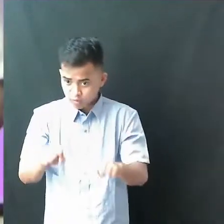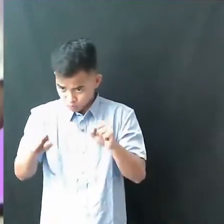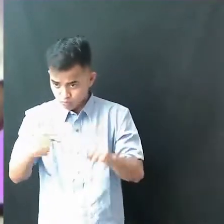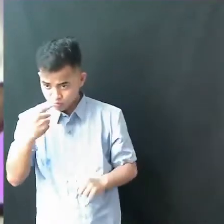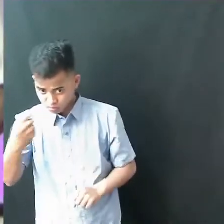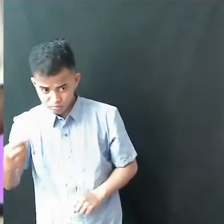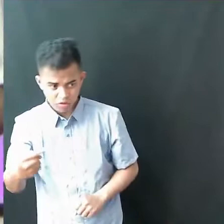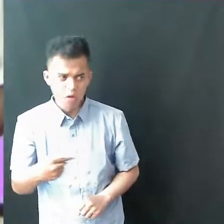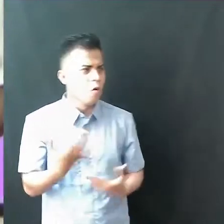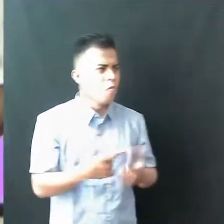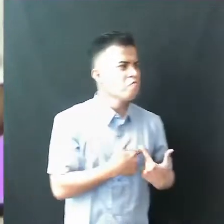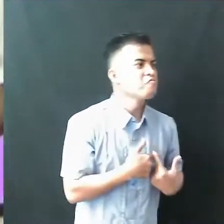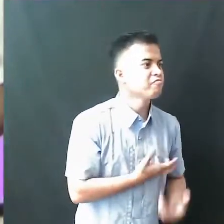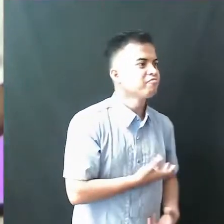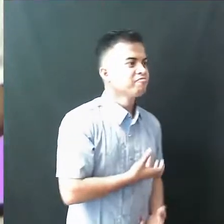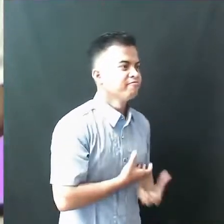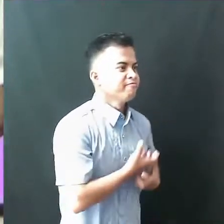as your Savior?